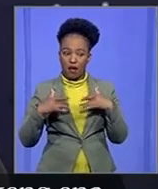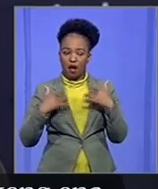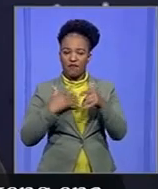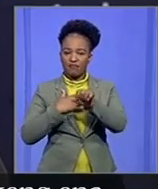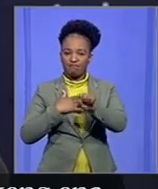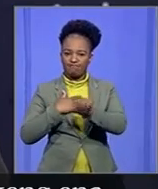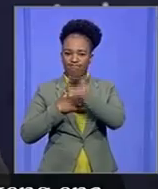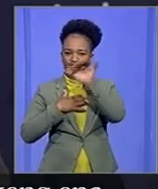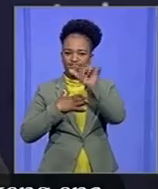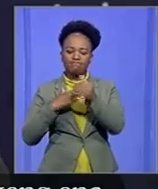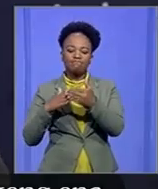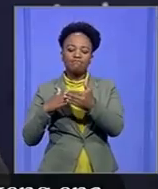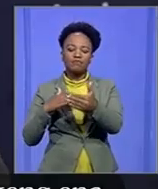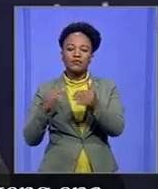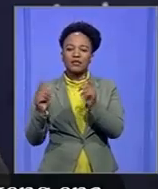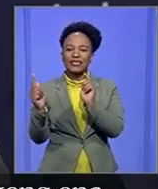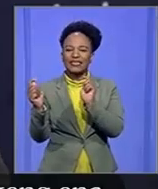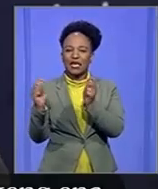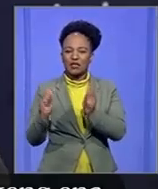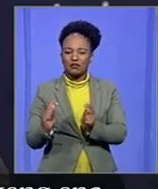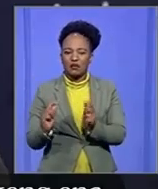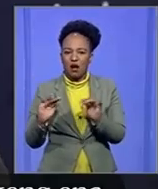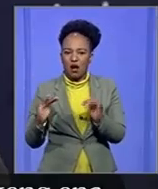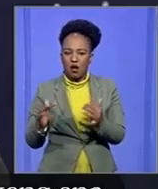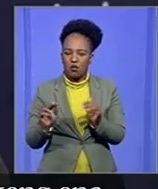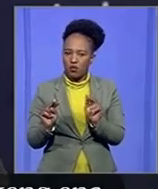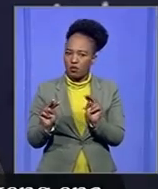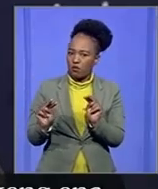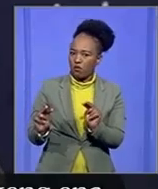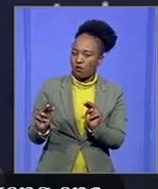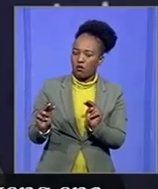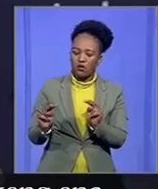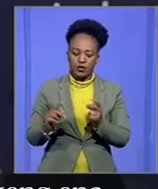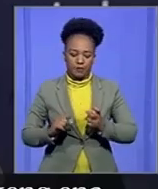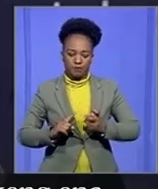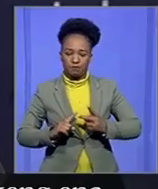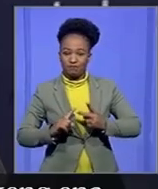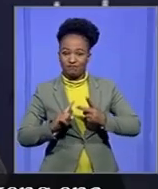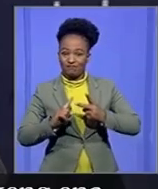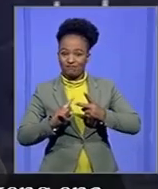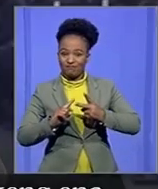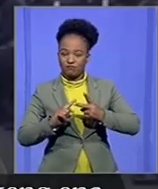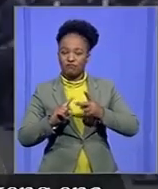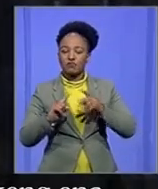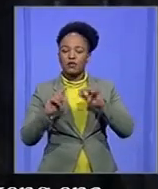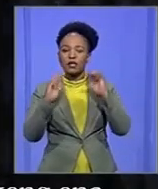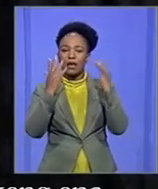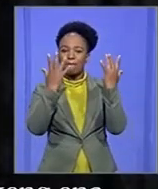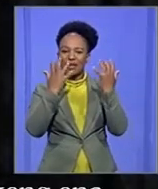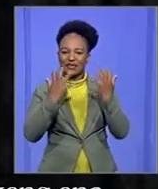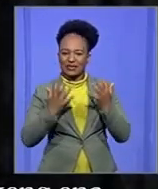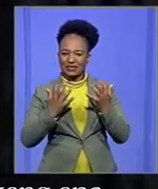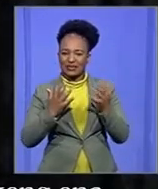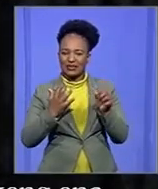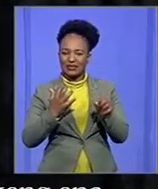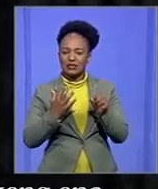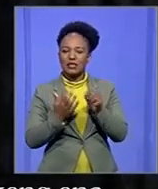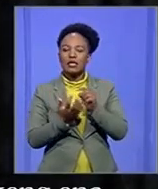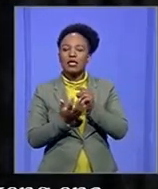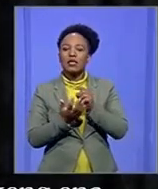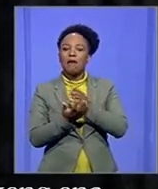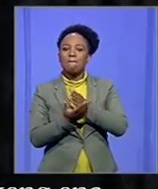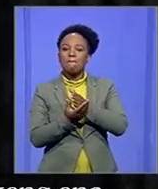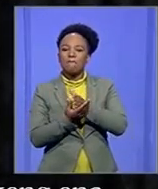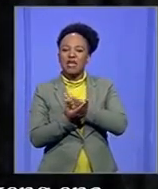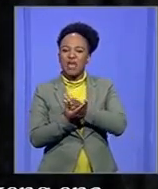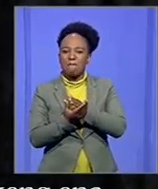a fetolwe. Go tla bo go lebeletse tsona dilo tseo le gore budget, ka gore ga o lebelela the medium term strategic framework go le gontsi e